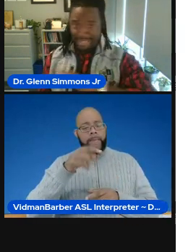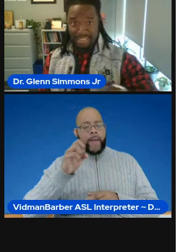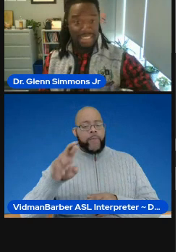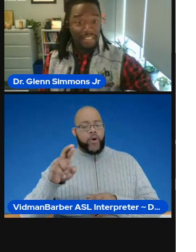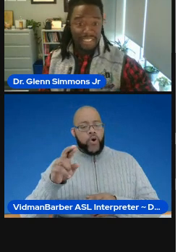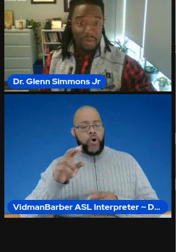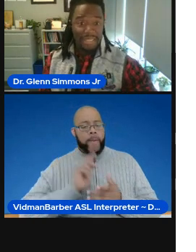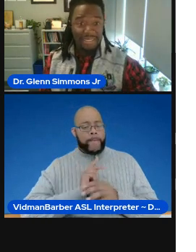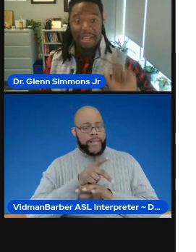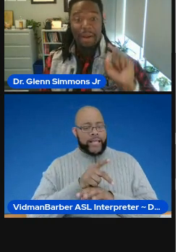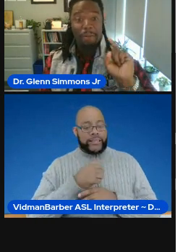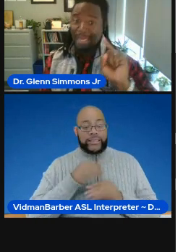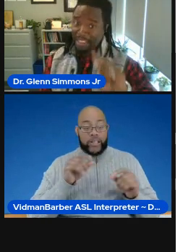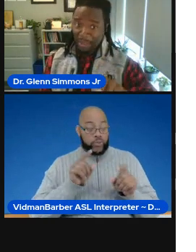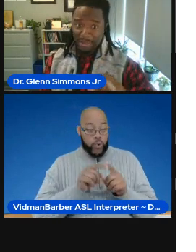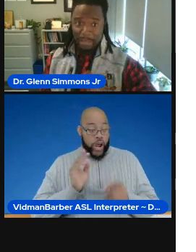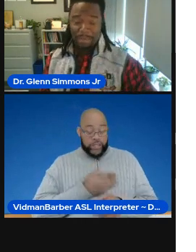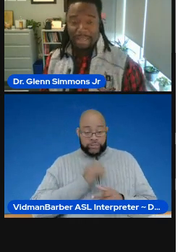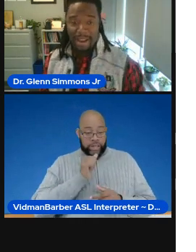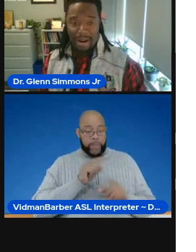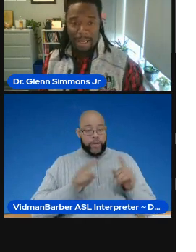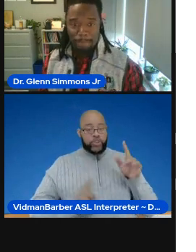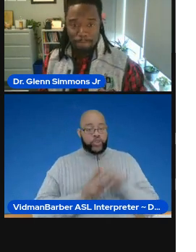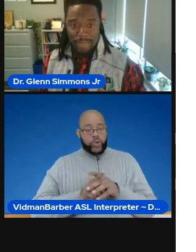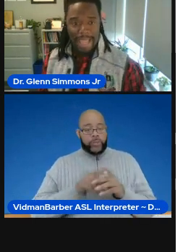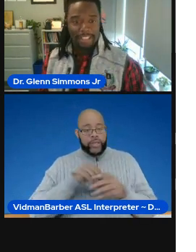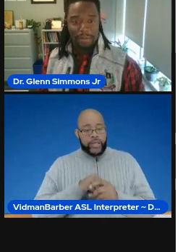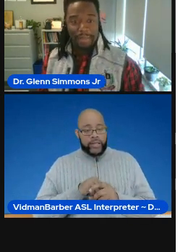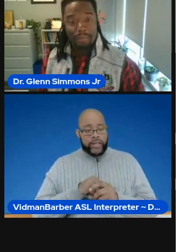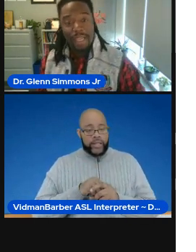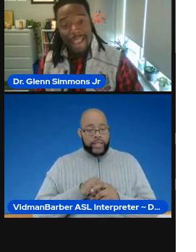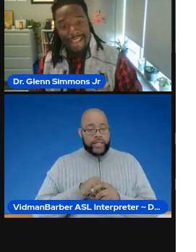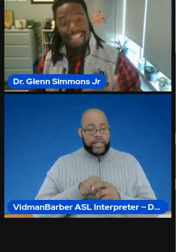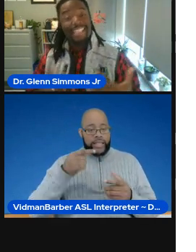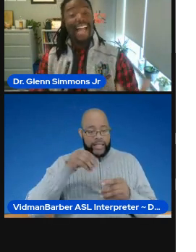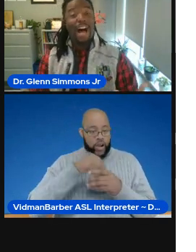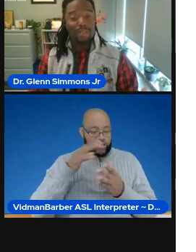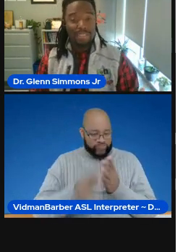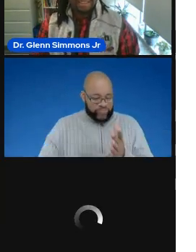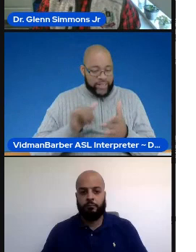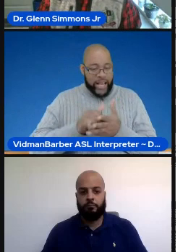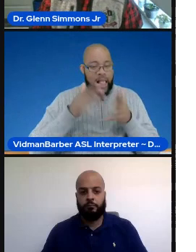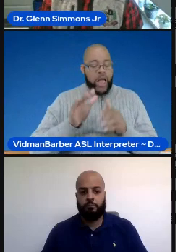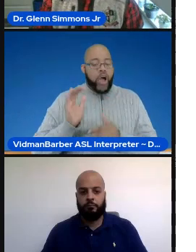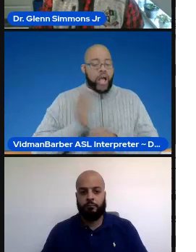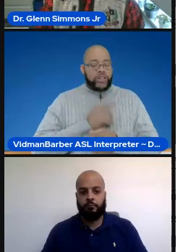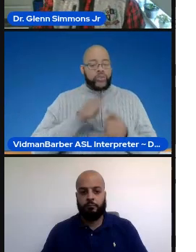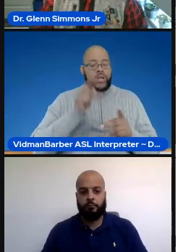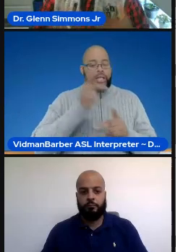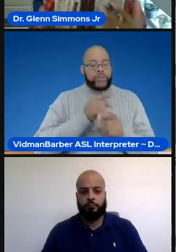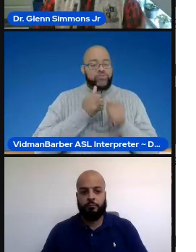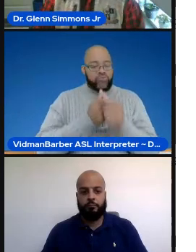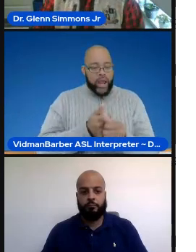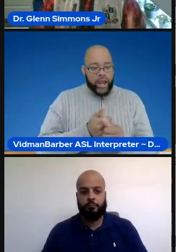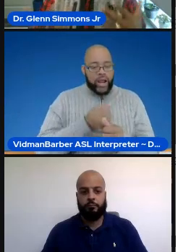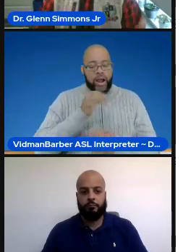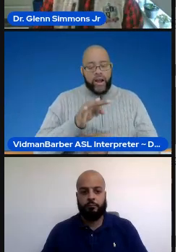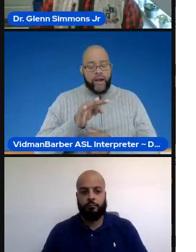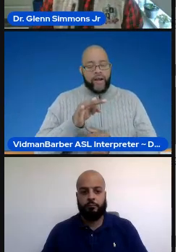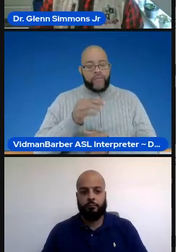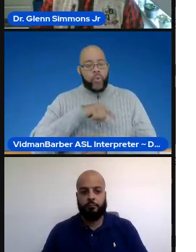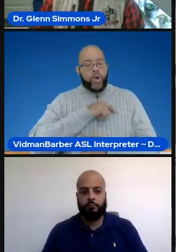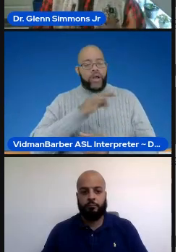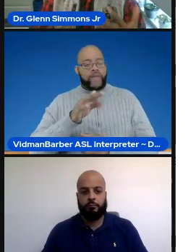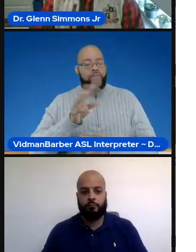it does nothing to us, but it shows up in our excrement, and it allows us to keep track of the quality